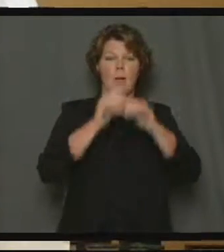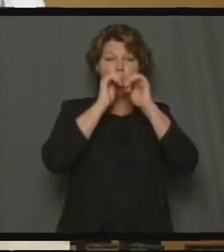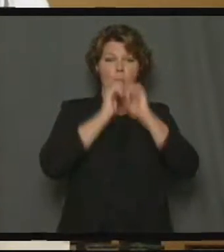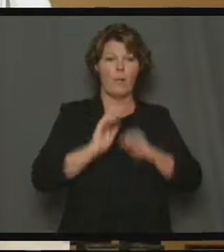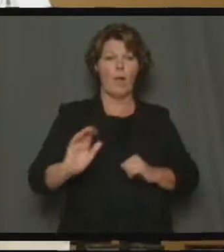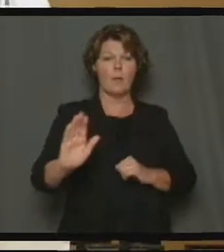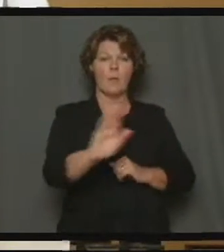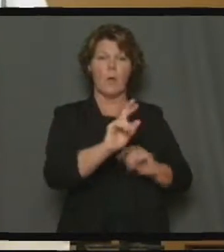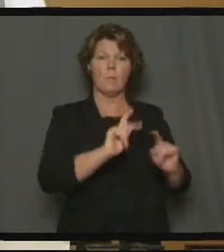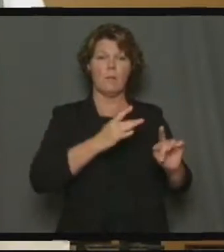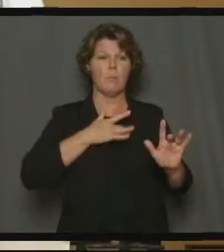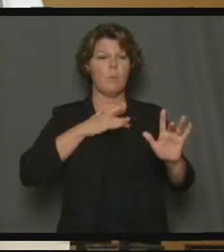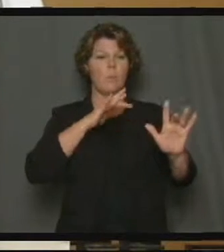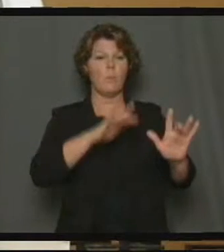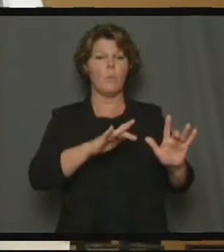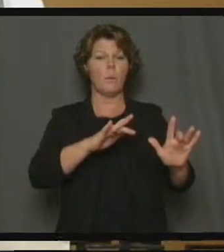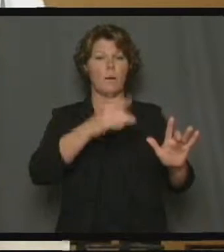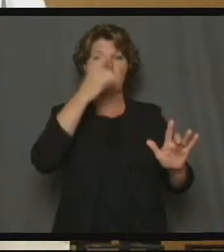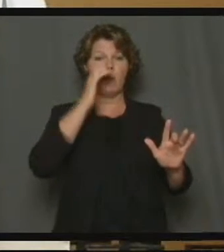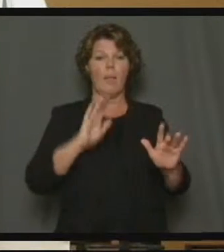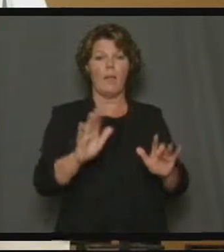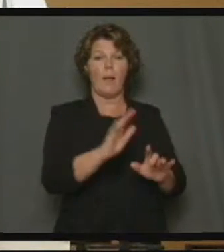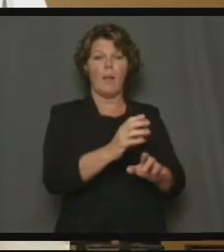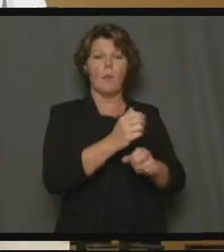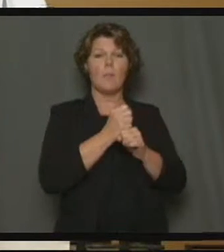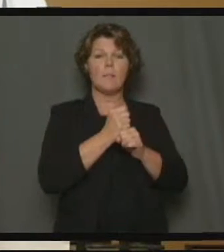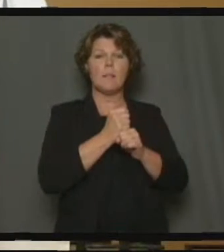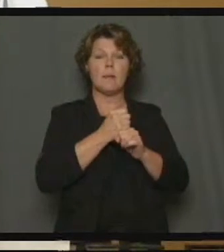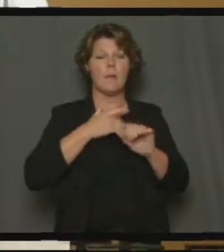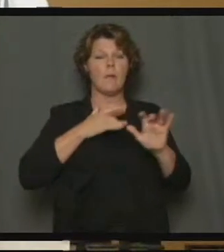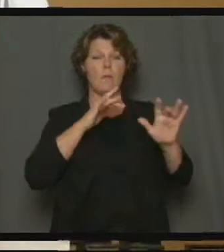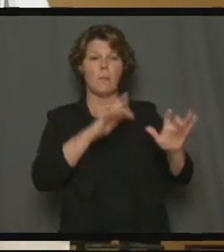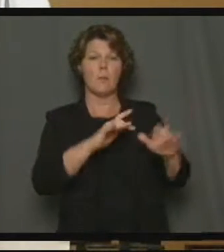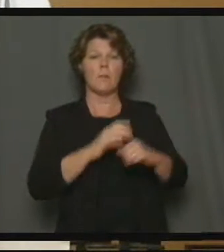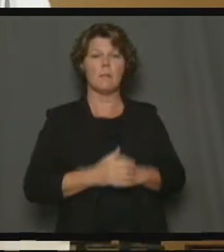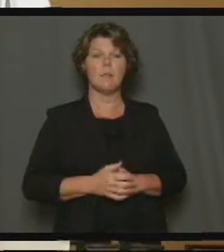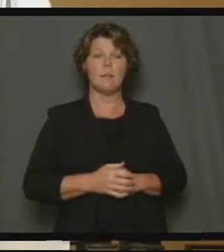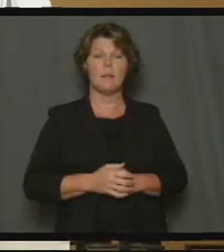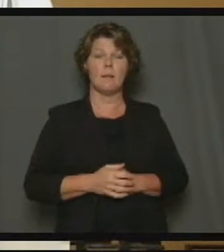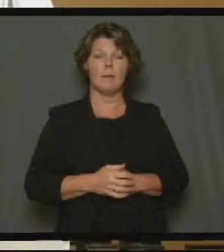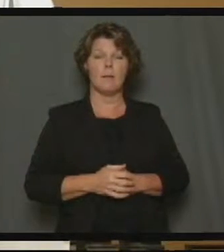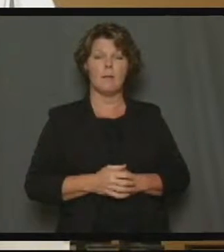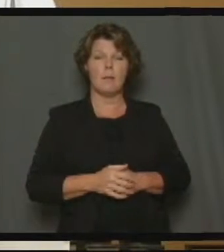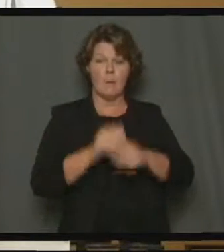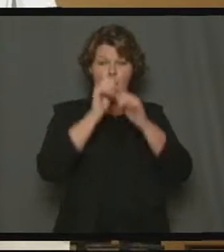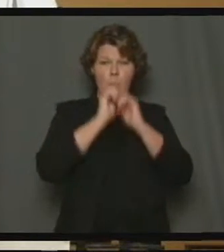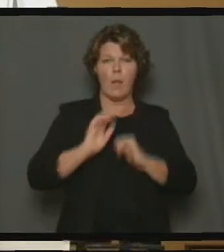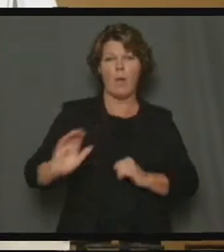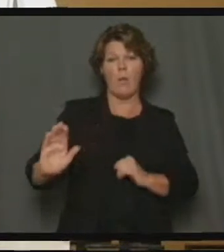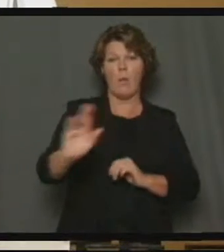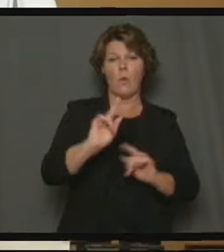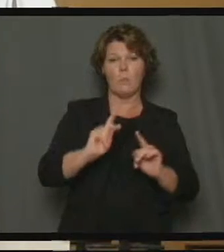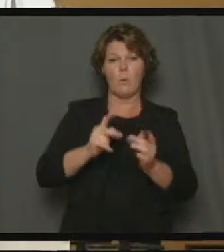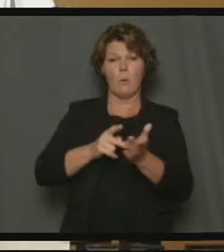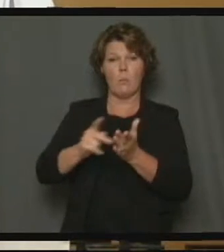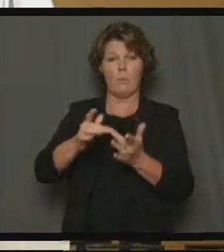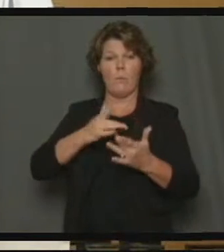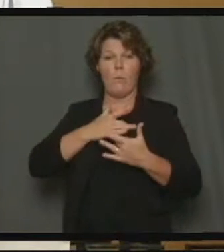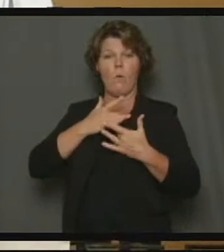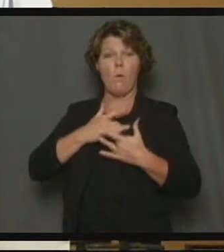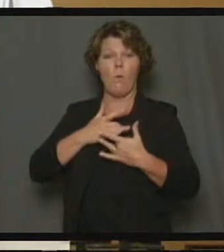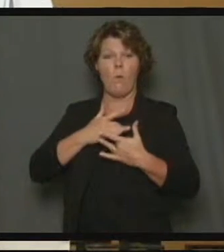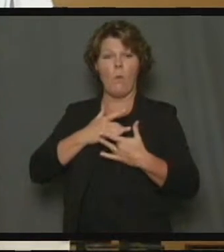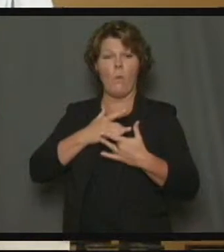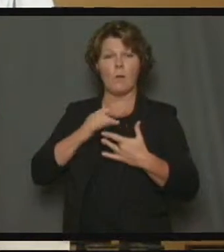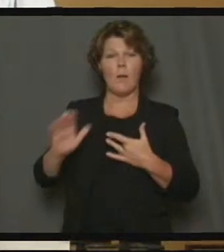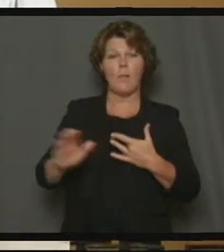the merciful, for they shall receive mercy. Blessed are the pure in heart,